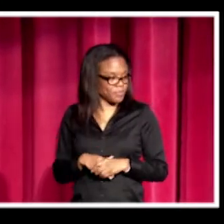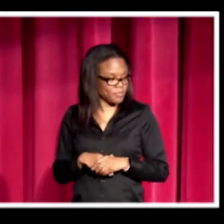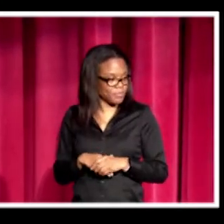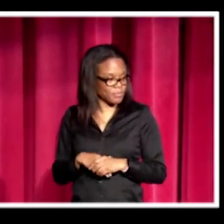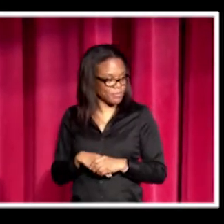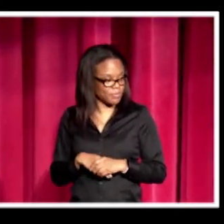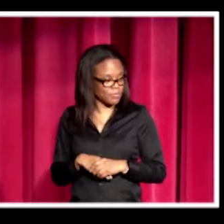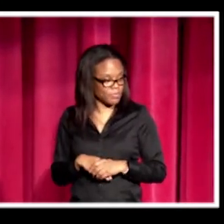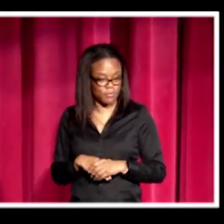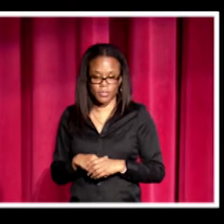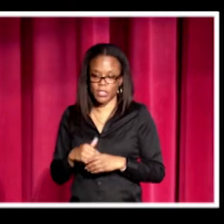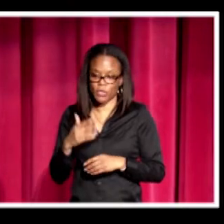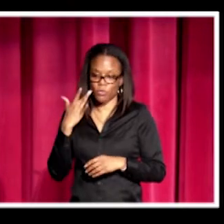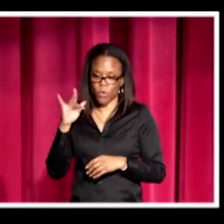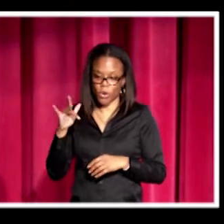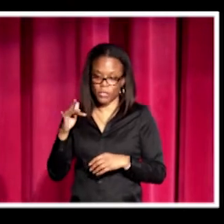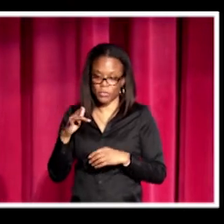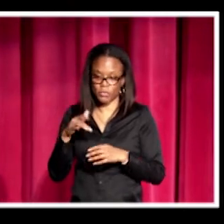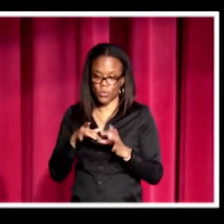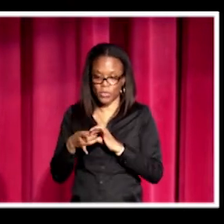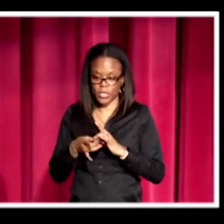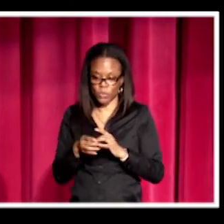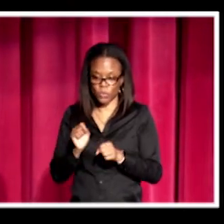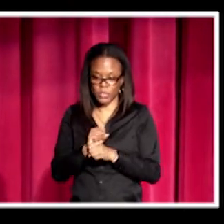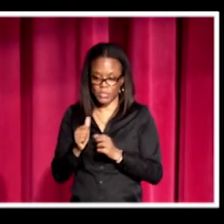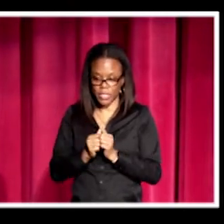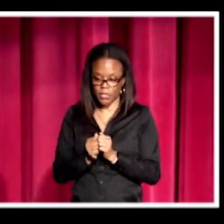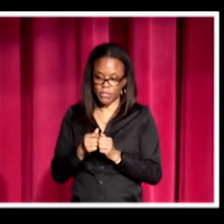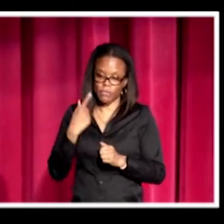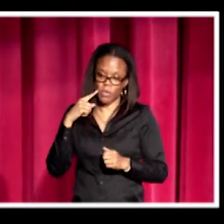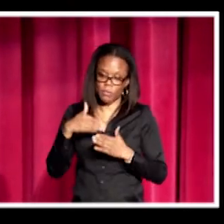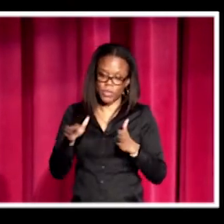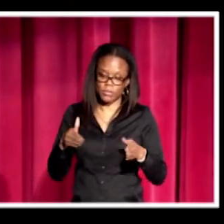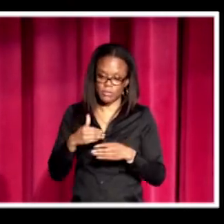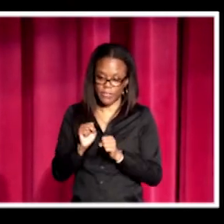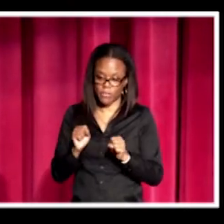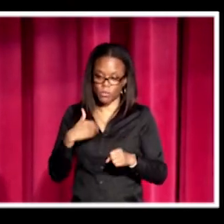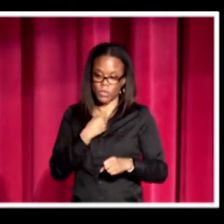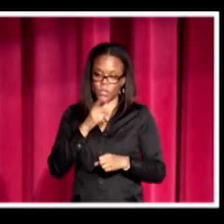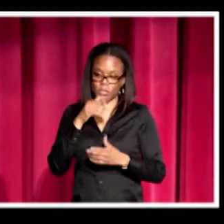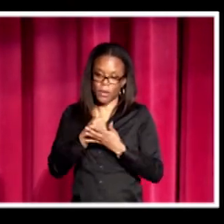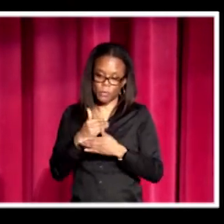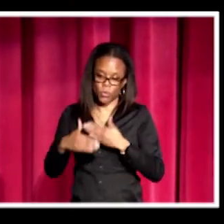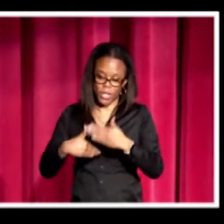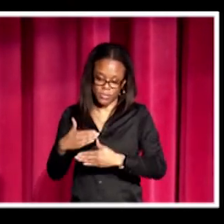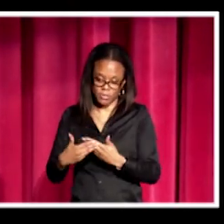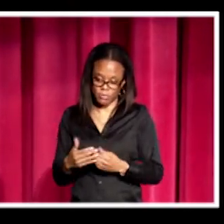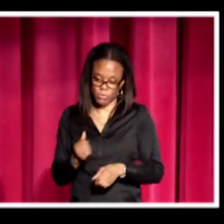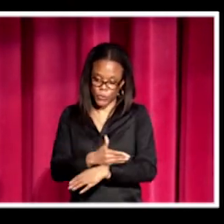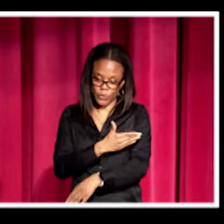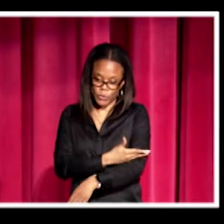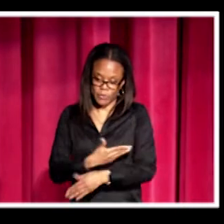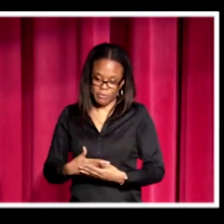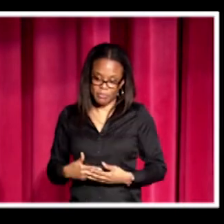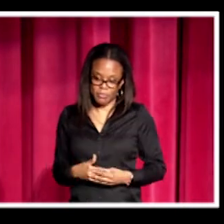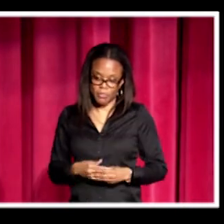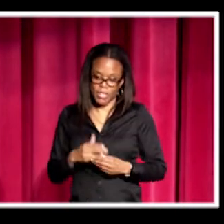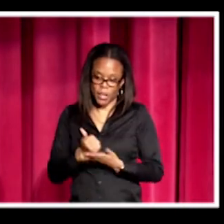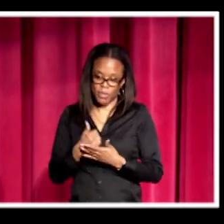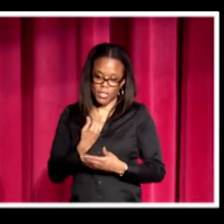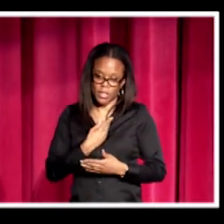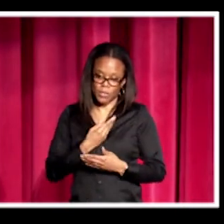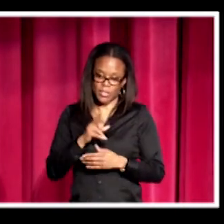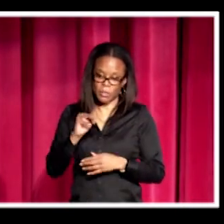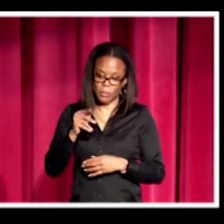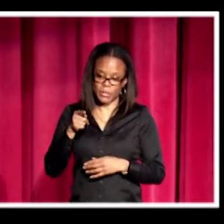smart, holistic approach to public safety, we build on our progress. By expanding our MPD cadet